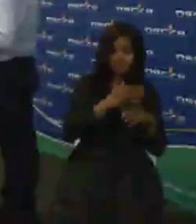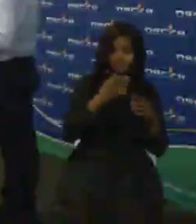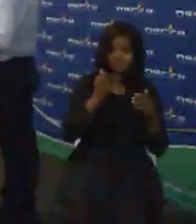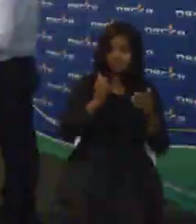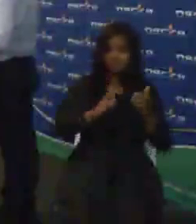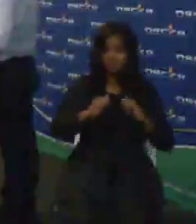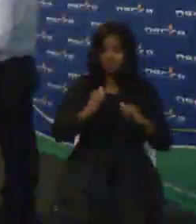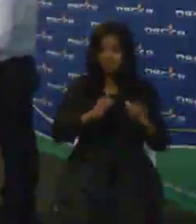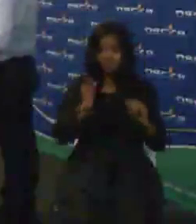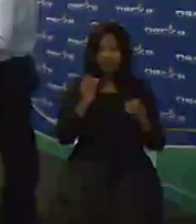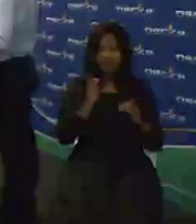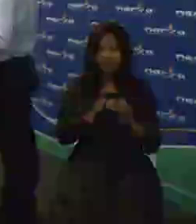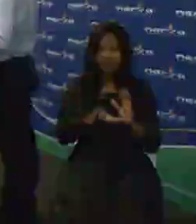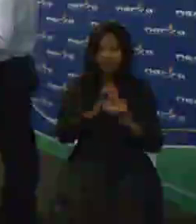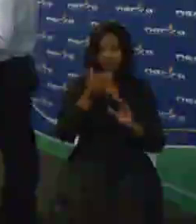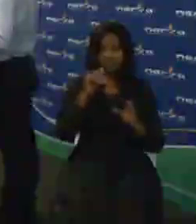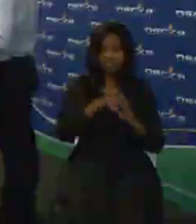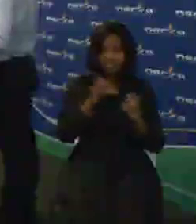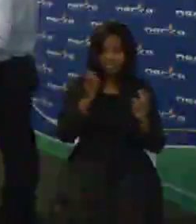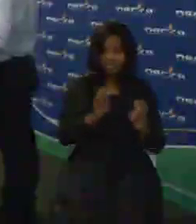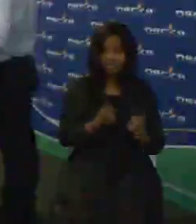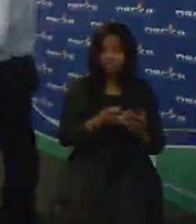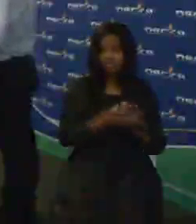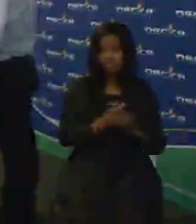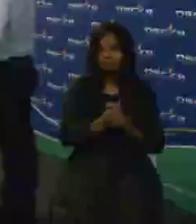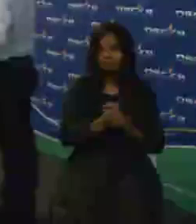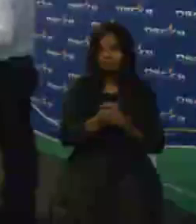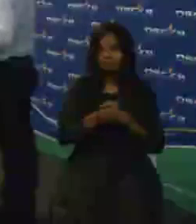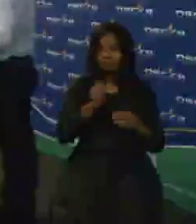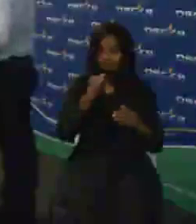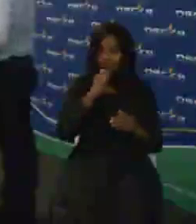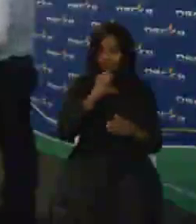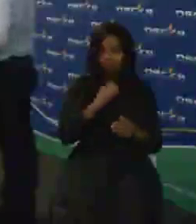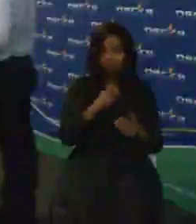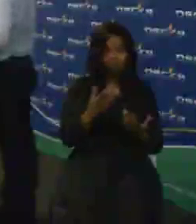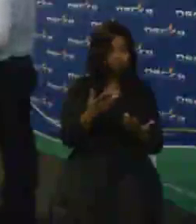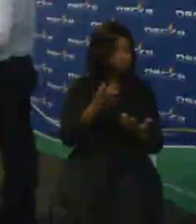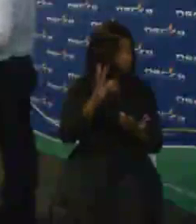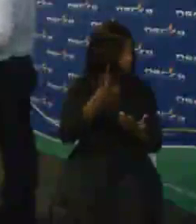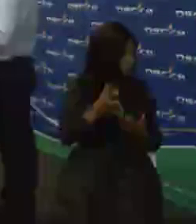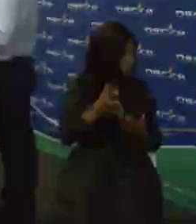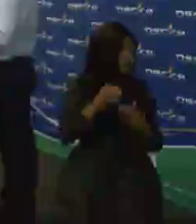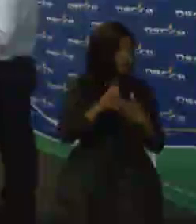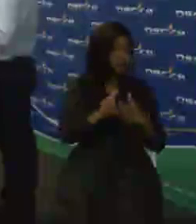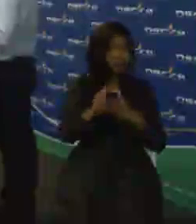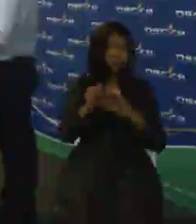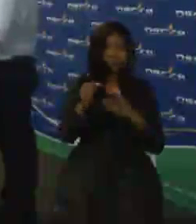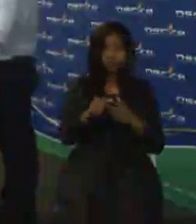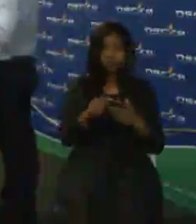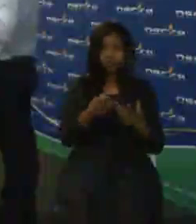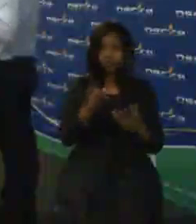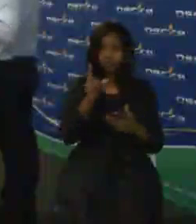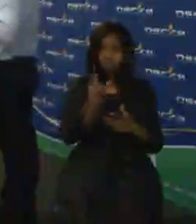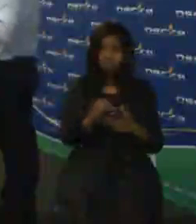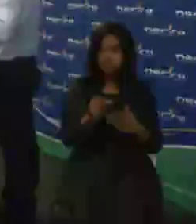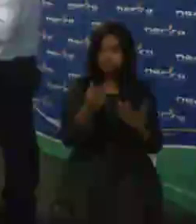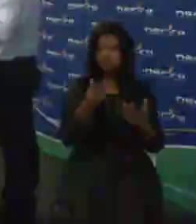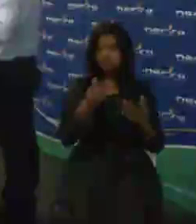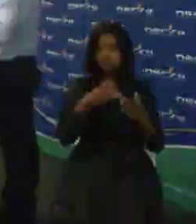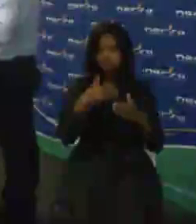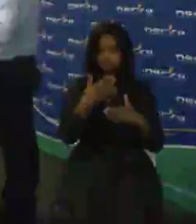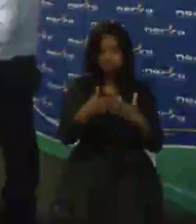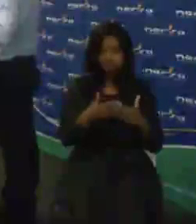productivity increase in ESCOM, right? Of course it will lead to cheaper